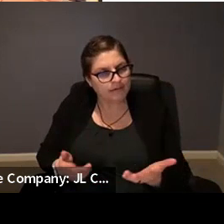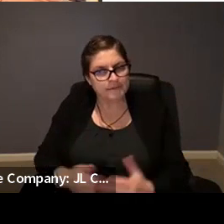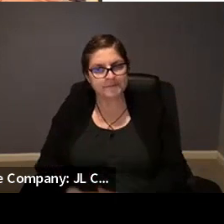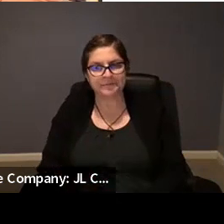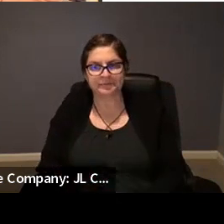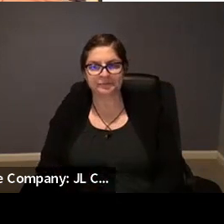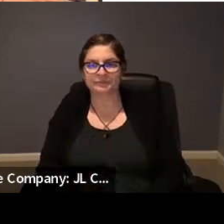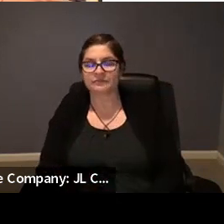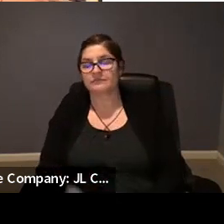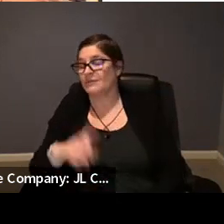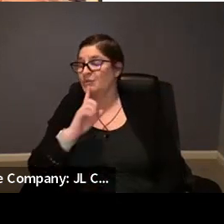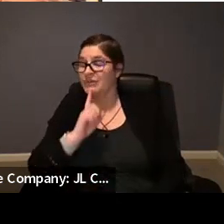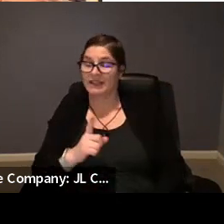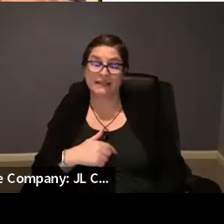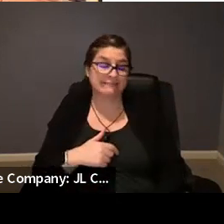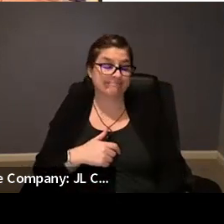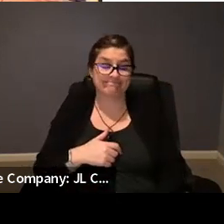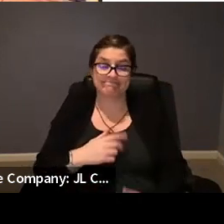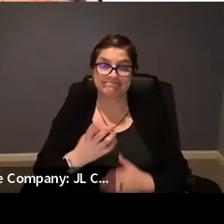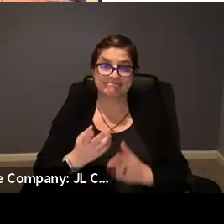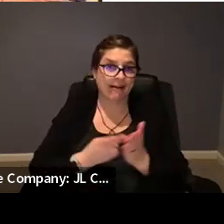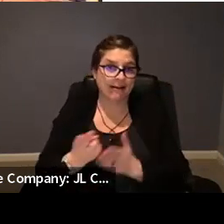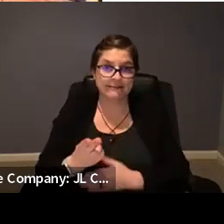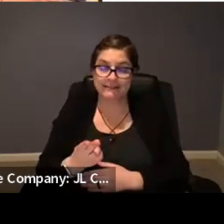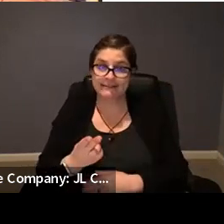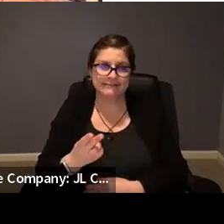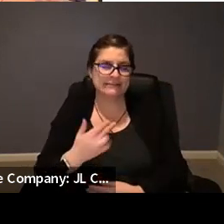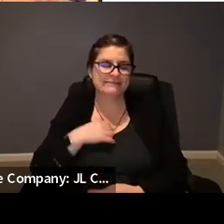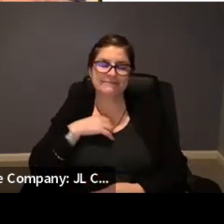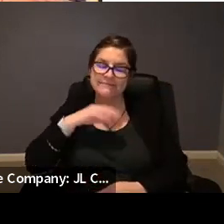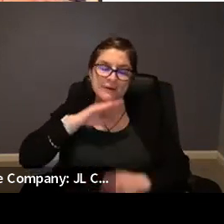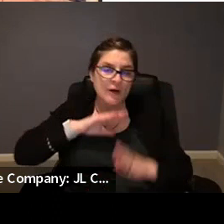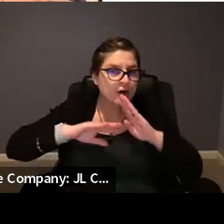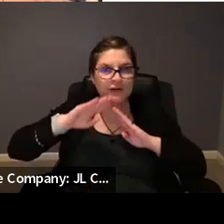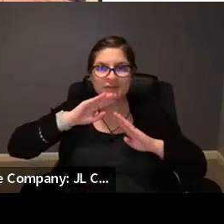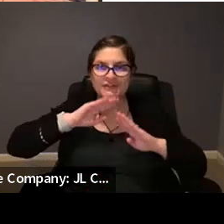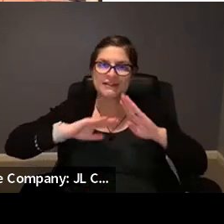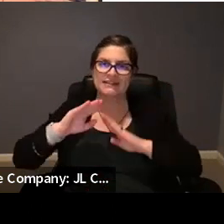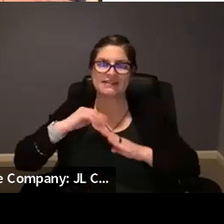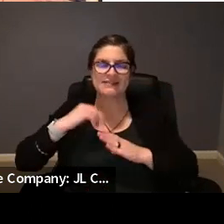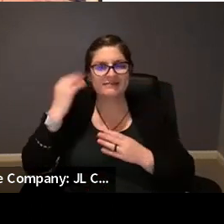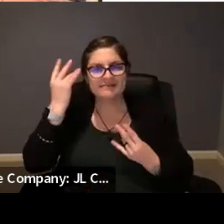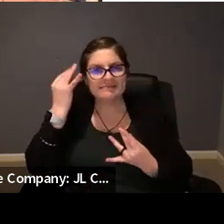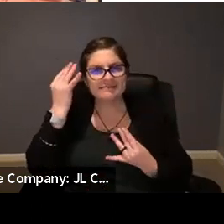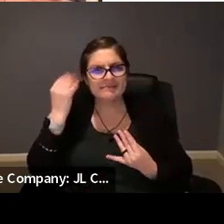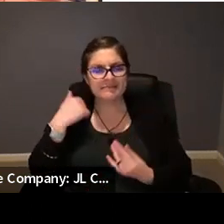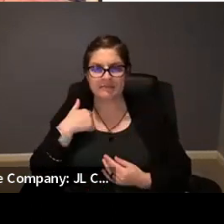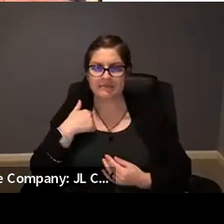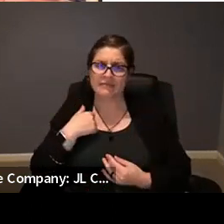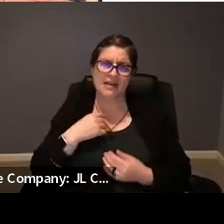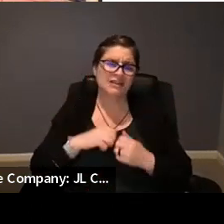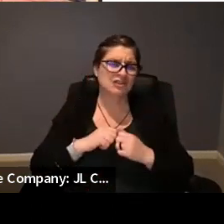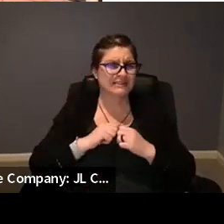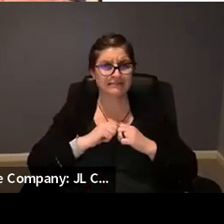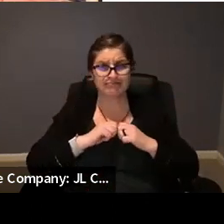it's just honestly, it's really, really frustrating just thinking about how widespread, insidious,